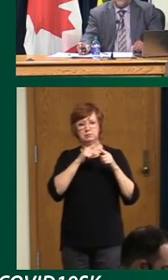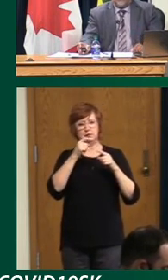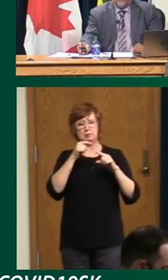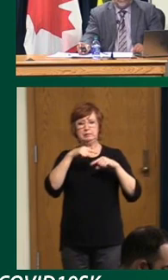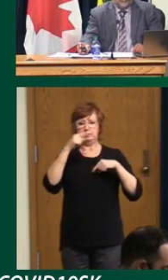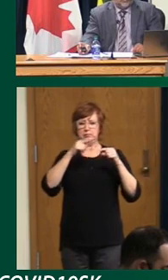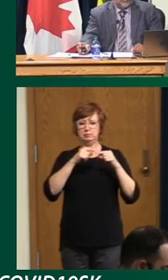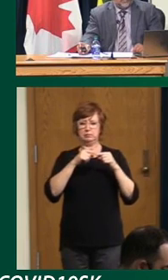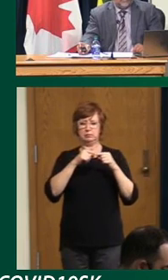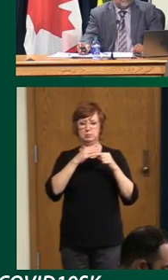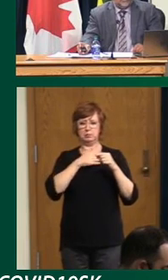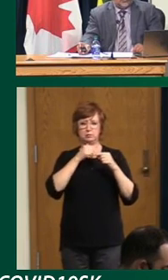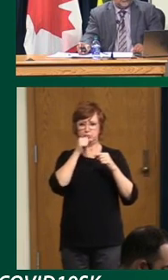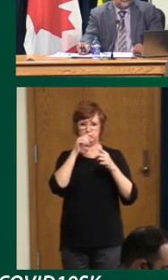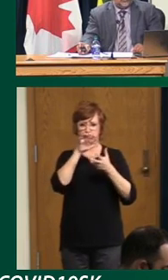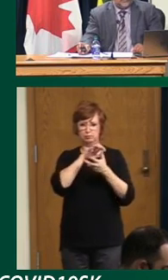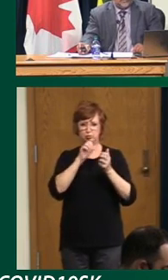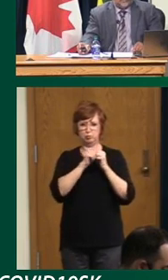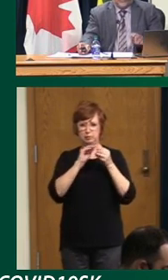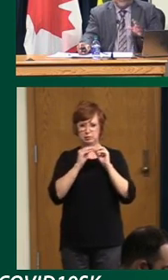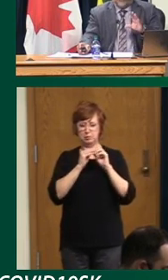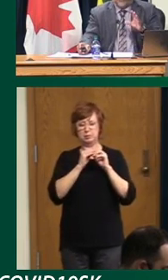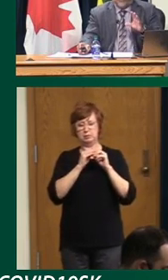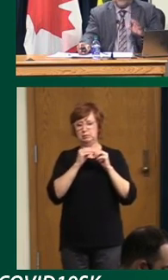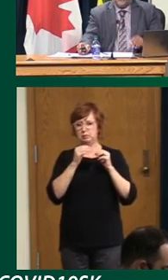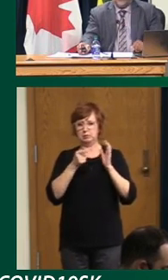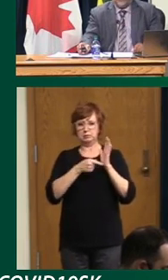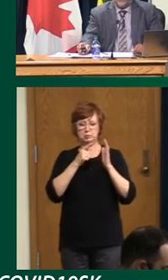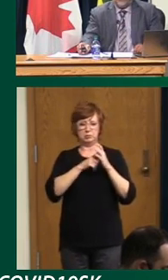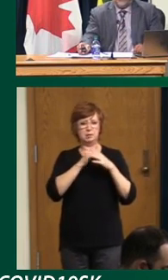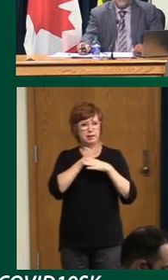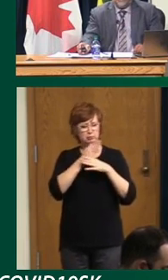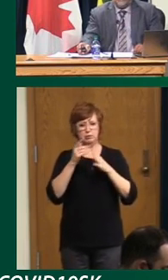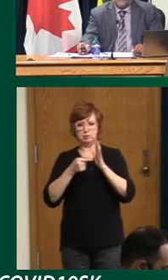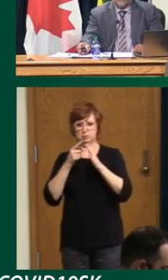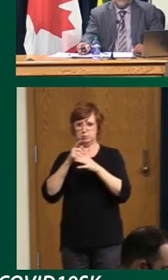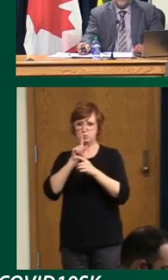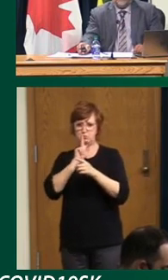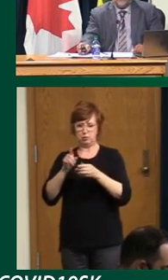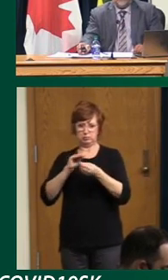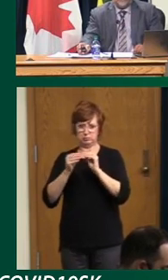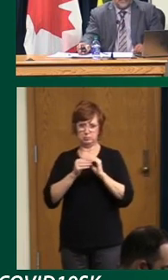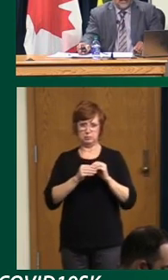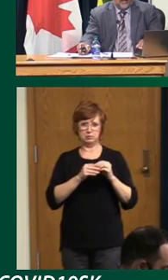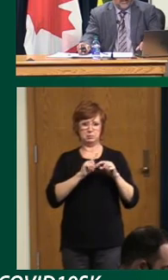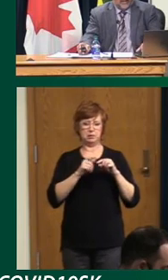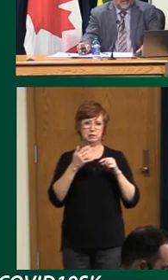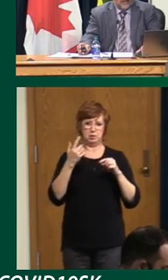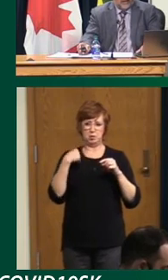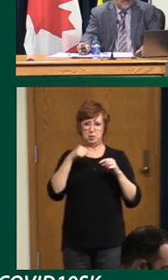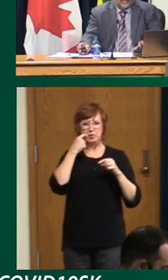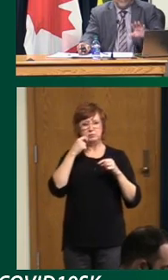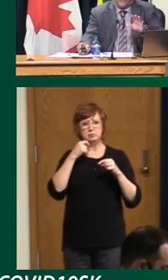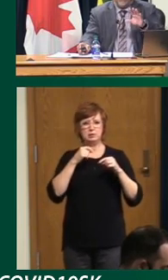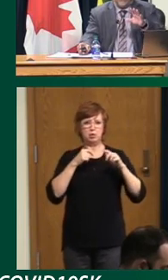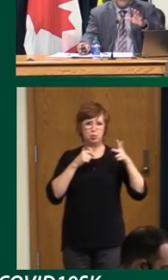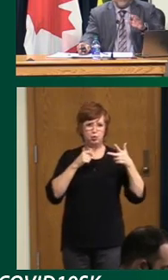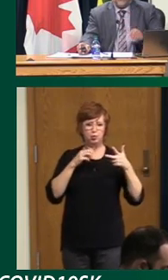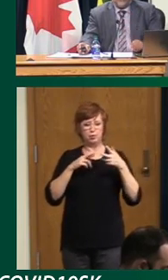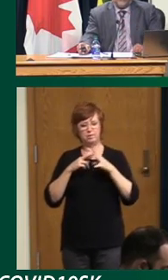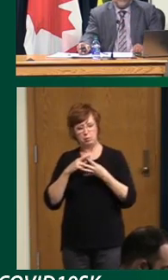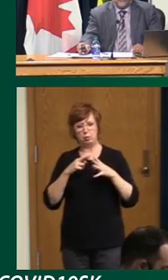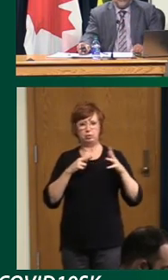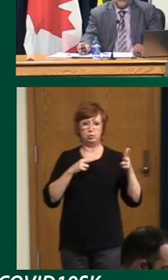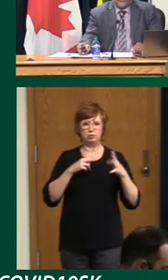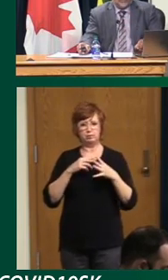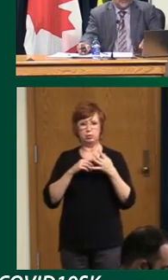the numbers can be a bit different. But again, this also shows that, we're fluctuating between third highest and fourth highest in Canada right now. And these numbers can